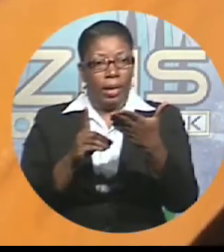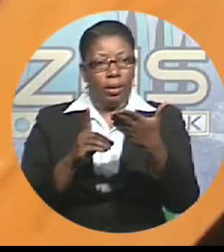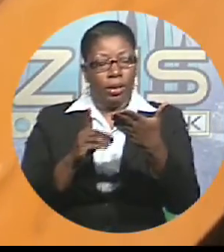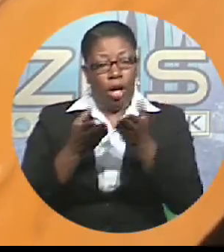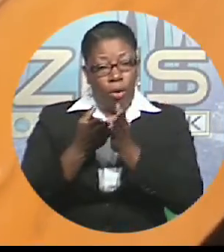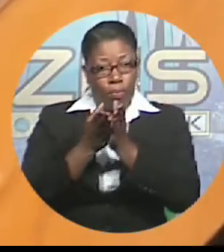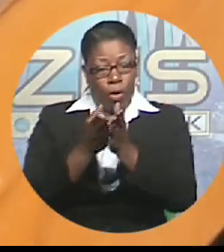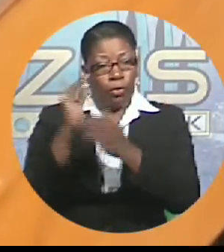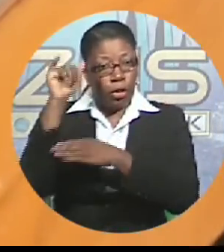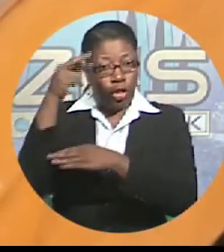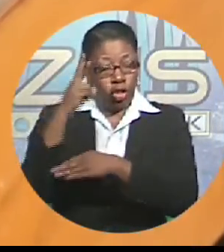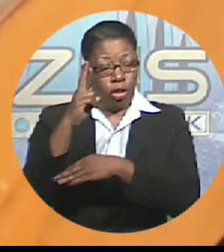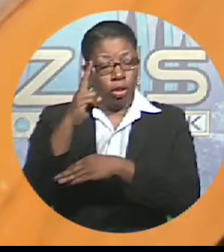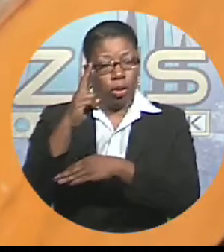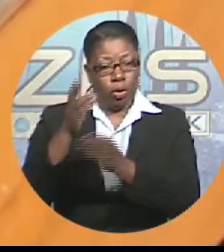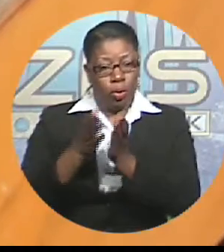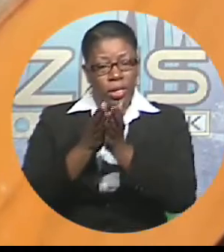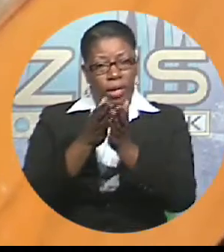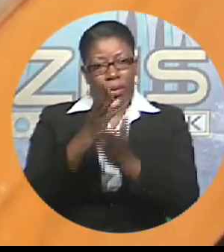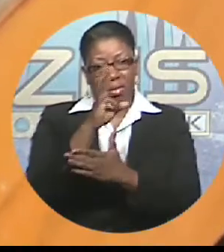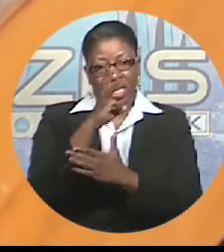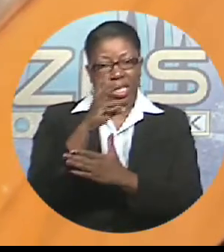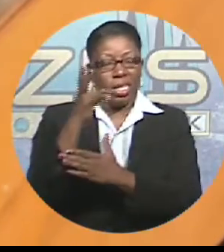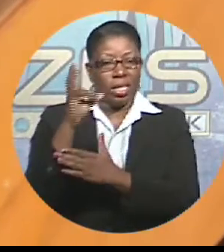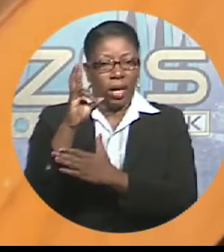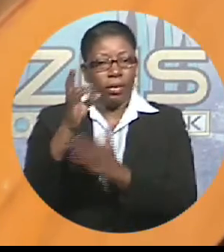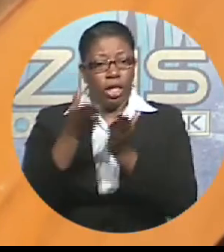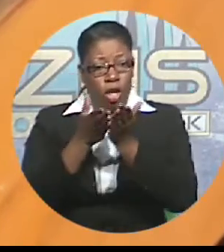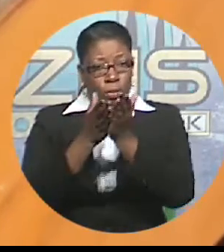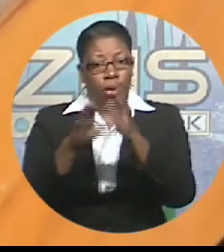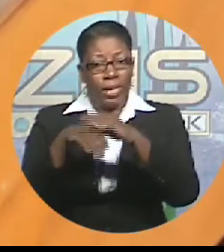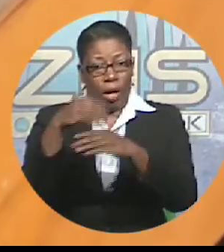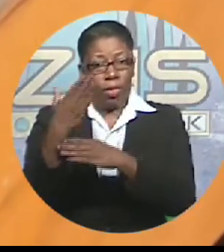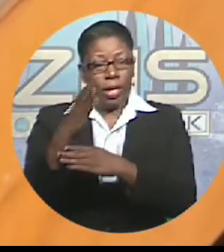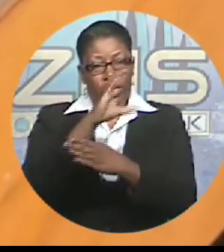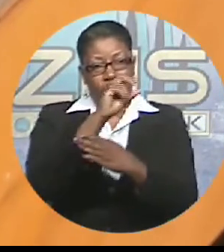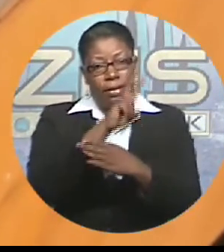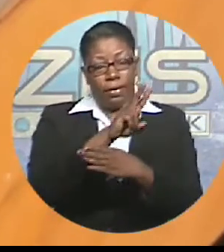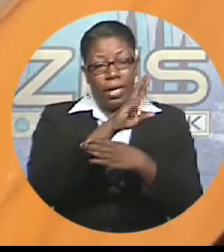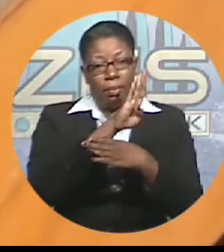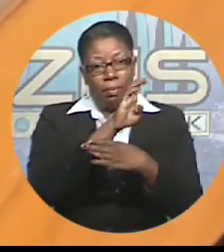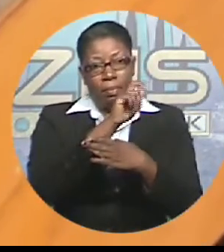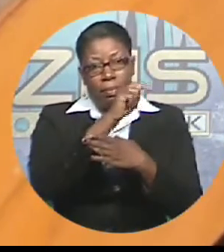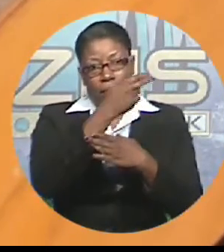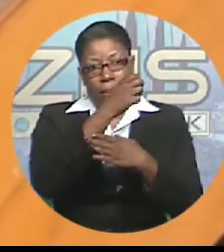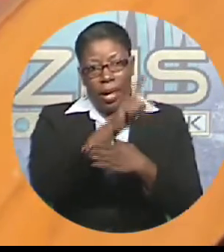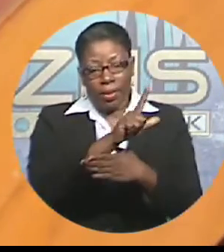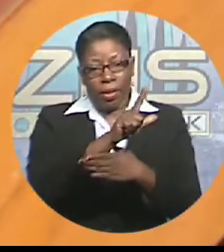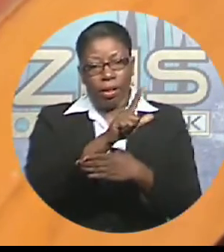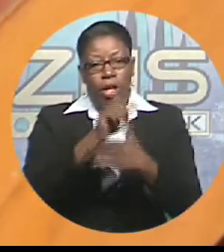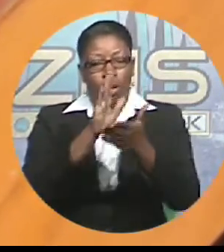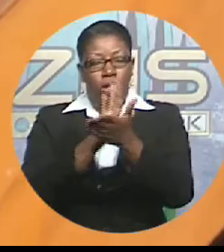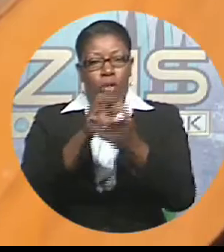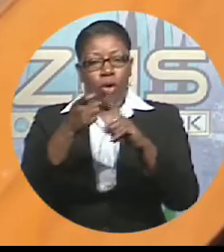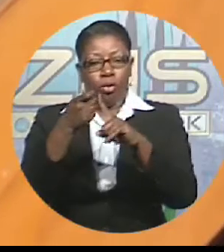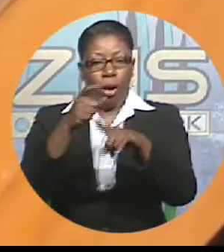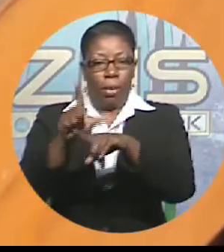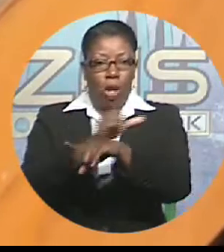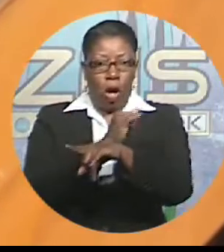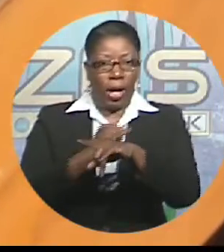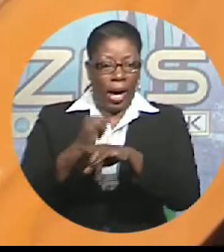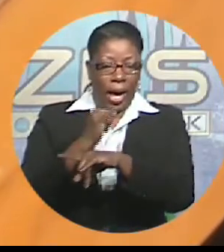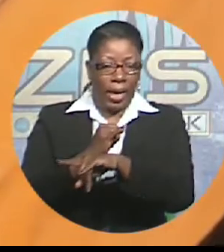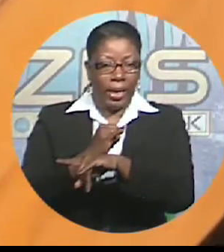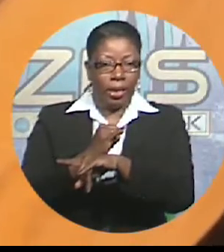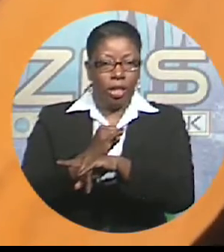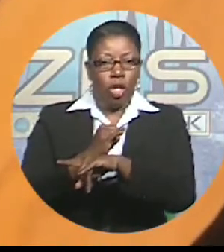We can have about 15 to 17 of those boats sailing. We have CV Battle, we have schools out of Long Island, we have Staniel Key, we